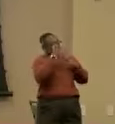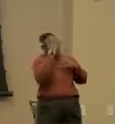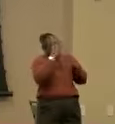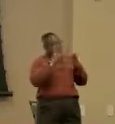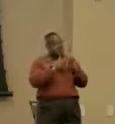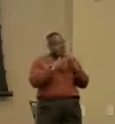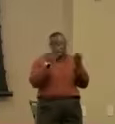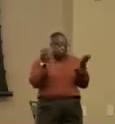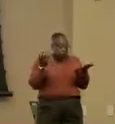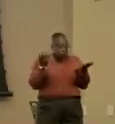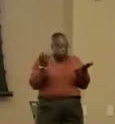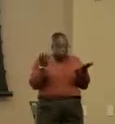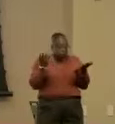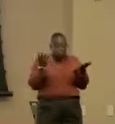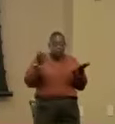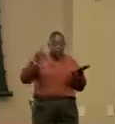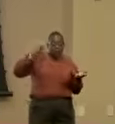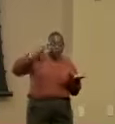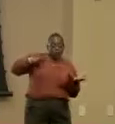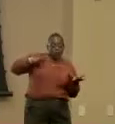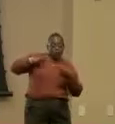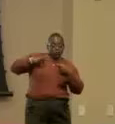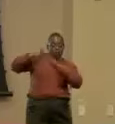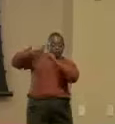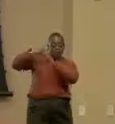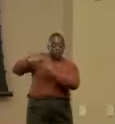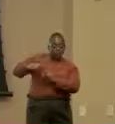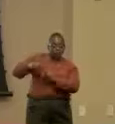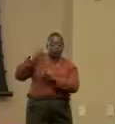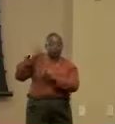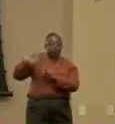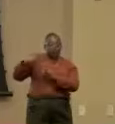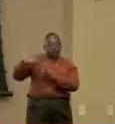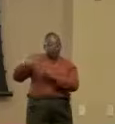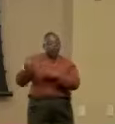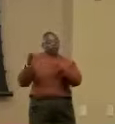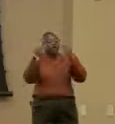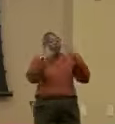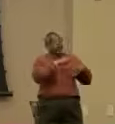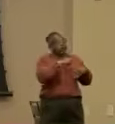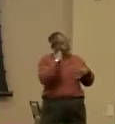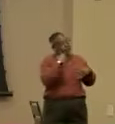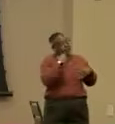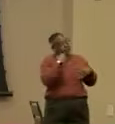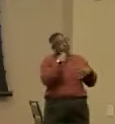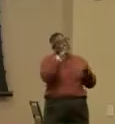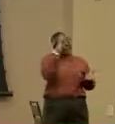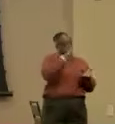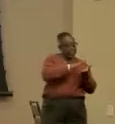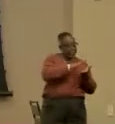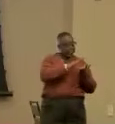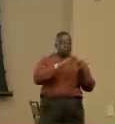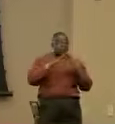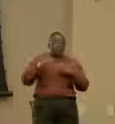as we can tell, the benefit outweighs the risk. The risk is not zero. However, if it's controlling